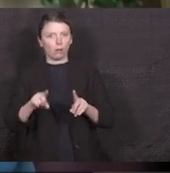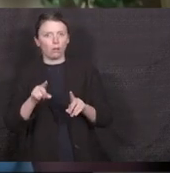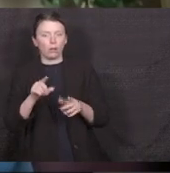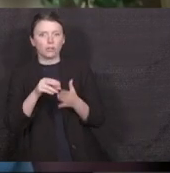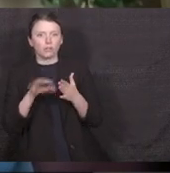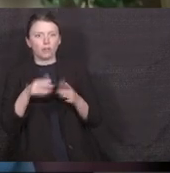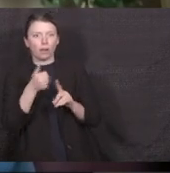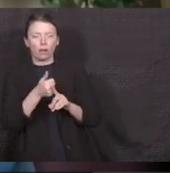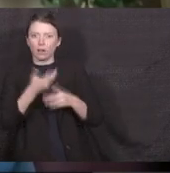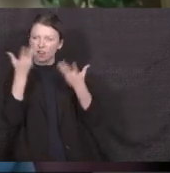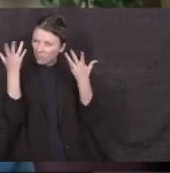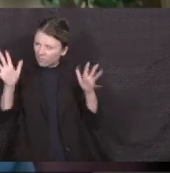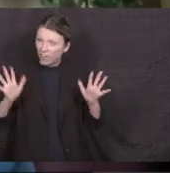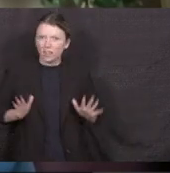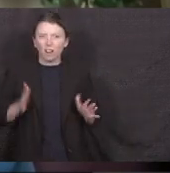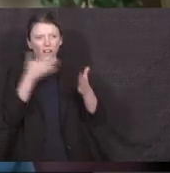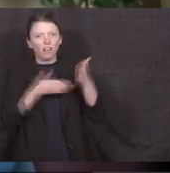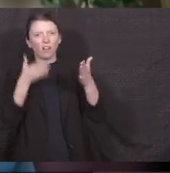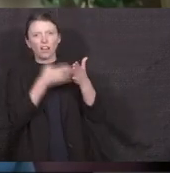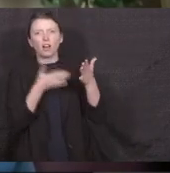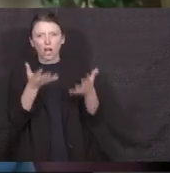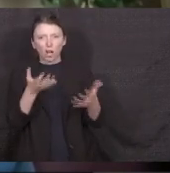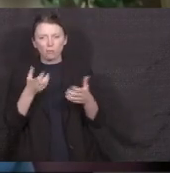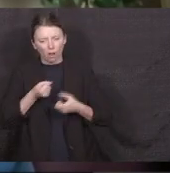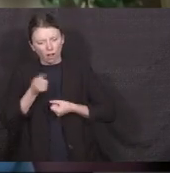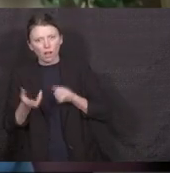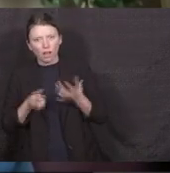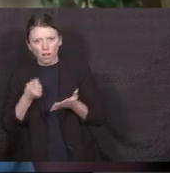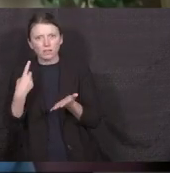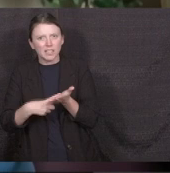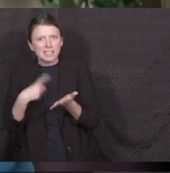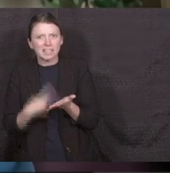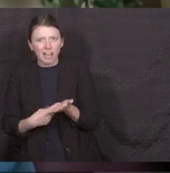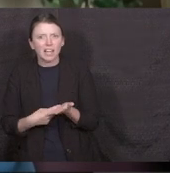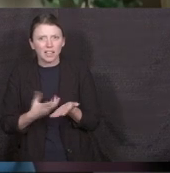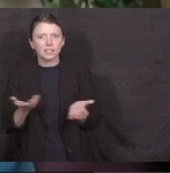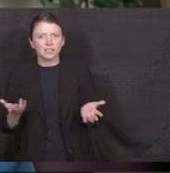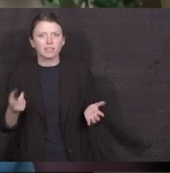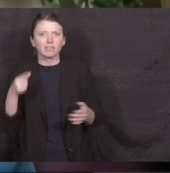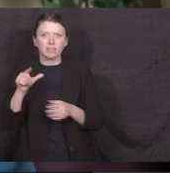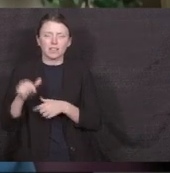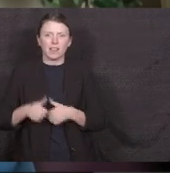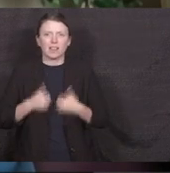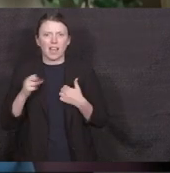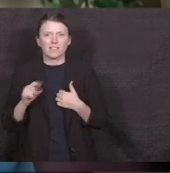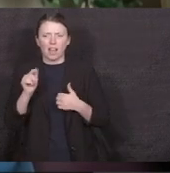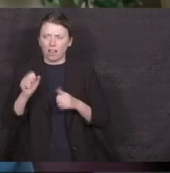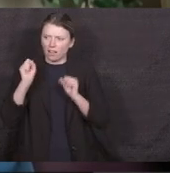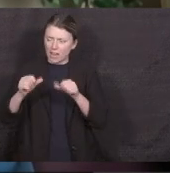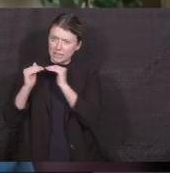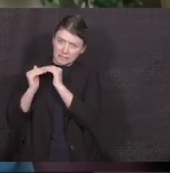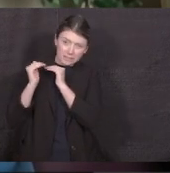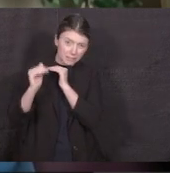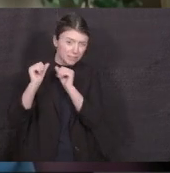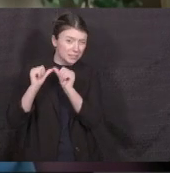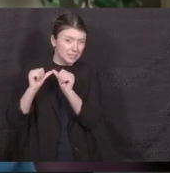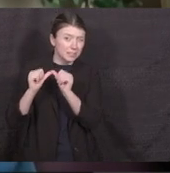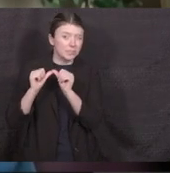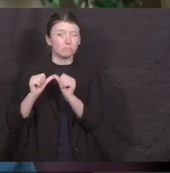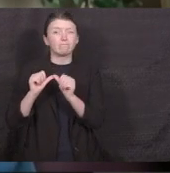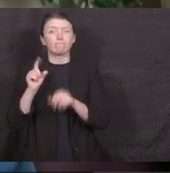against that. They say, no, we want to talk about what this is doing to us. And is this a lifestyle that's sustainable? Is this something that we want